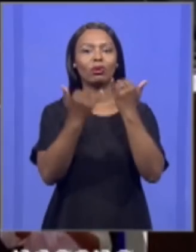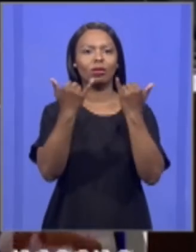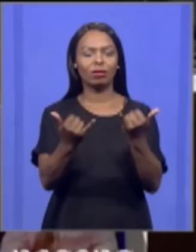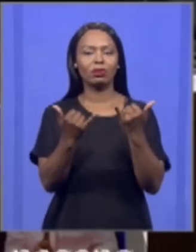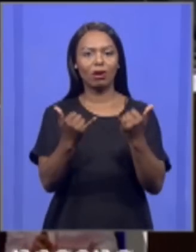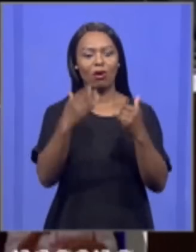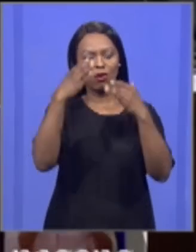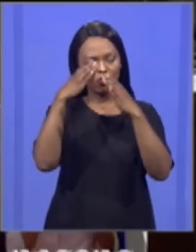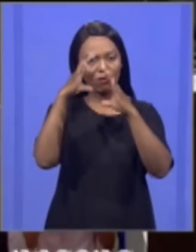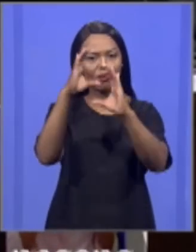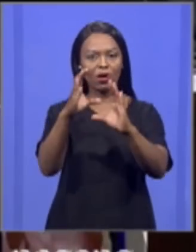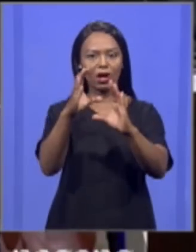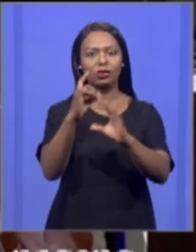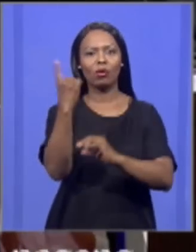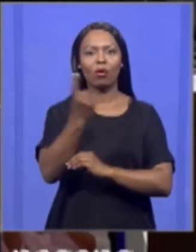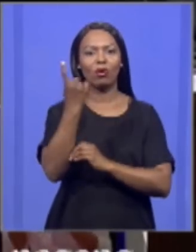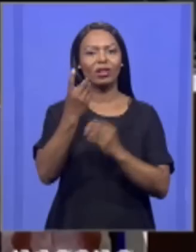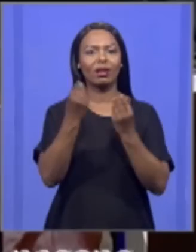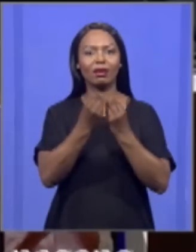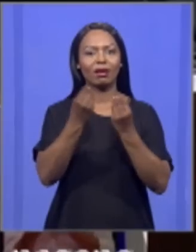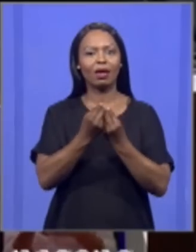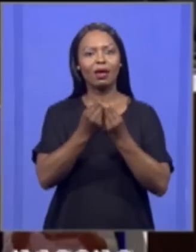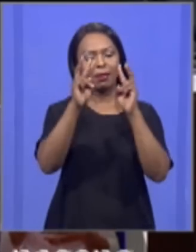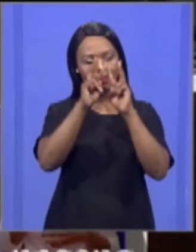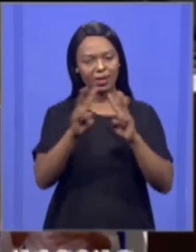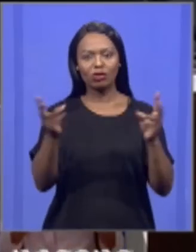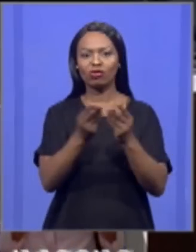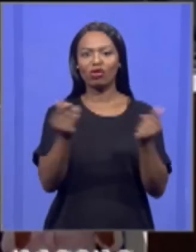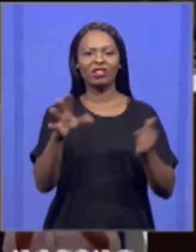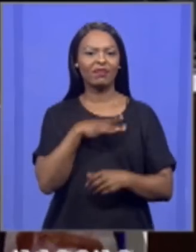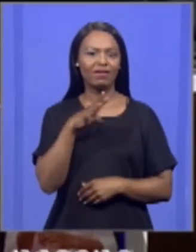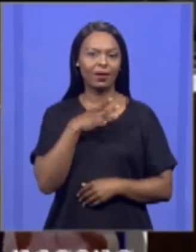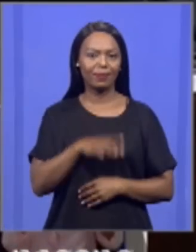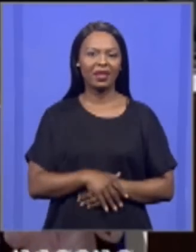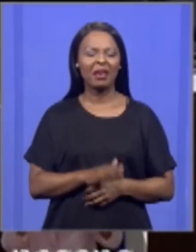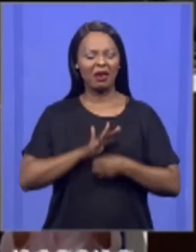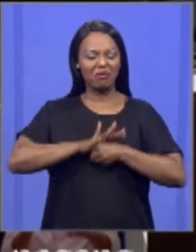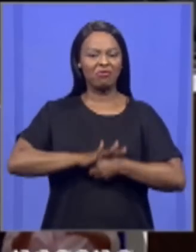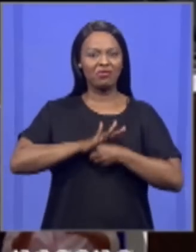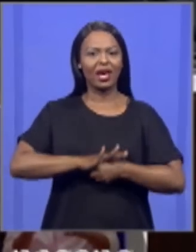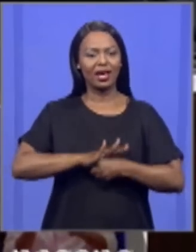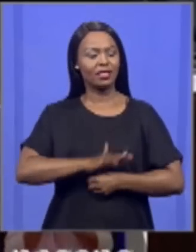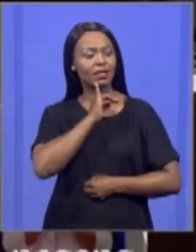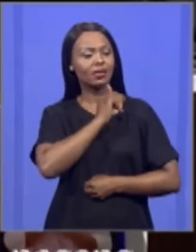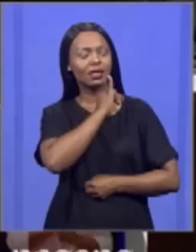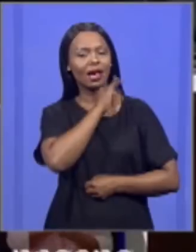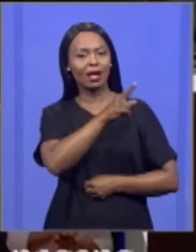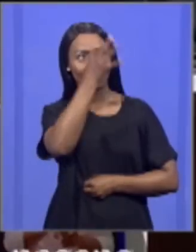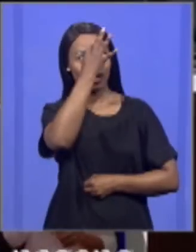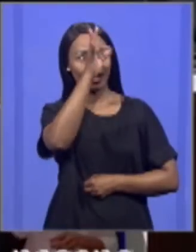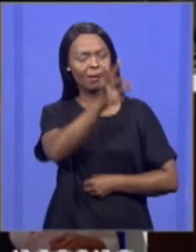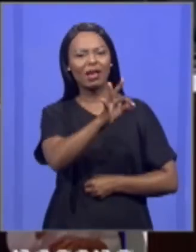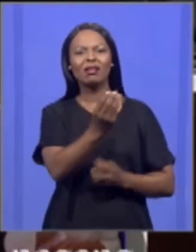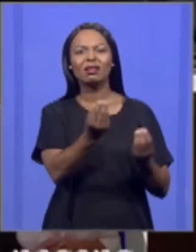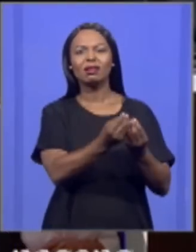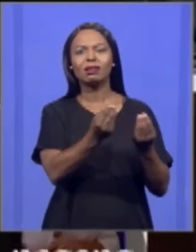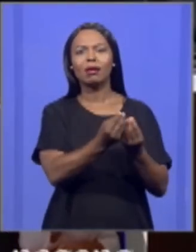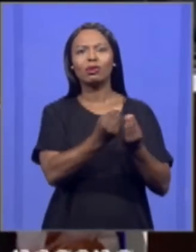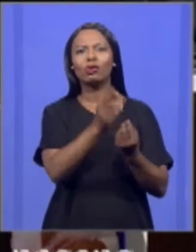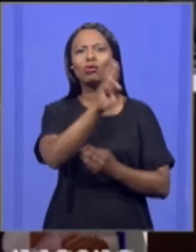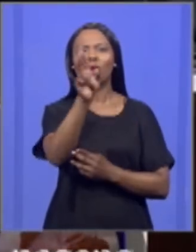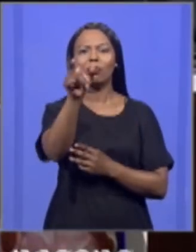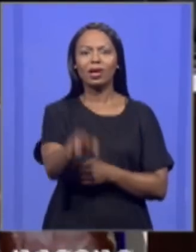are focusing on wanting a peaceful solution, putting pressure on the Israeli government, something that